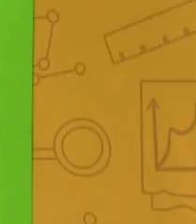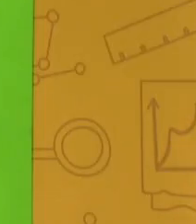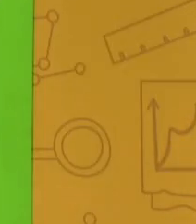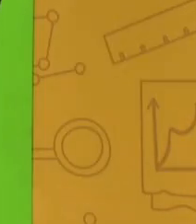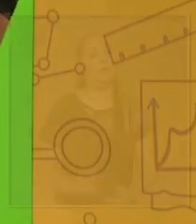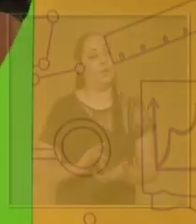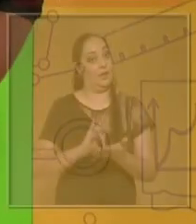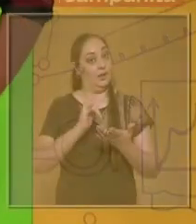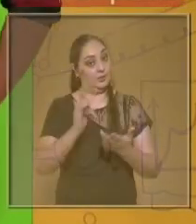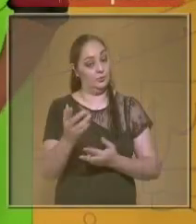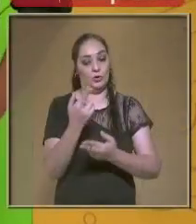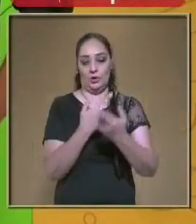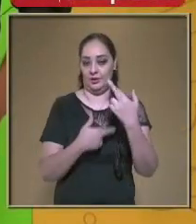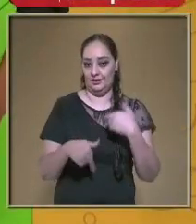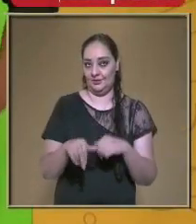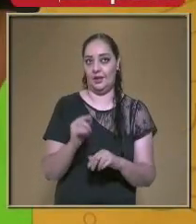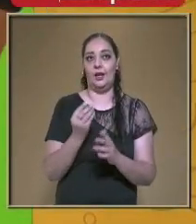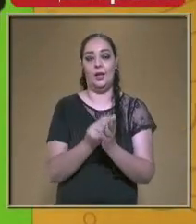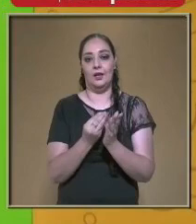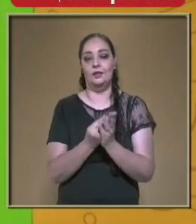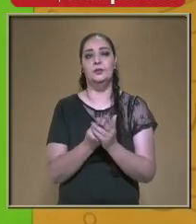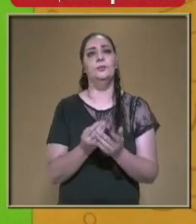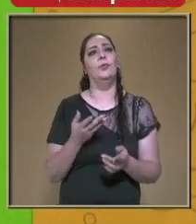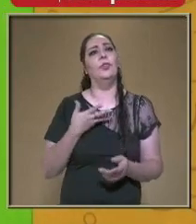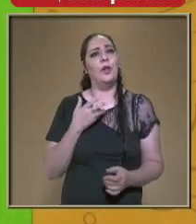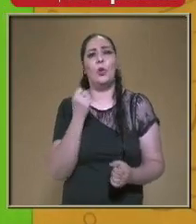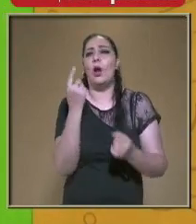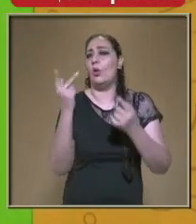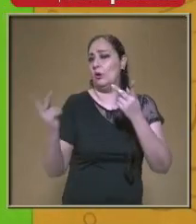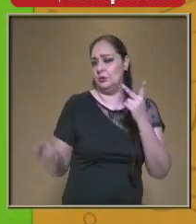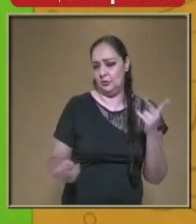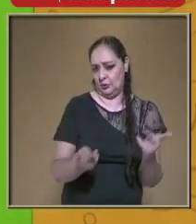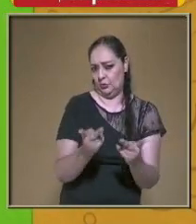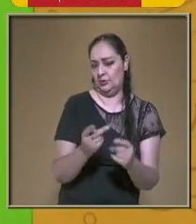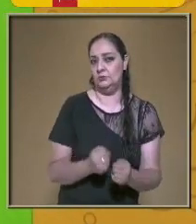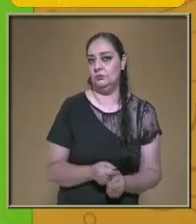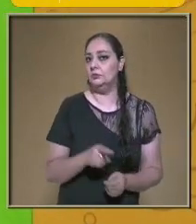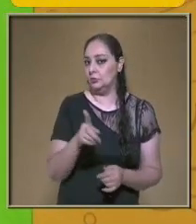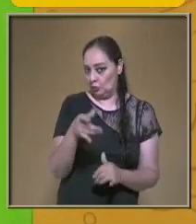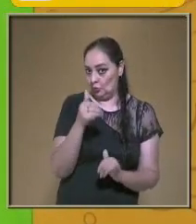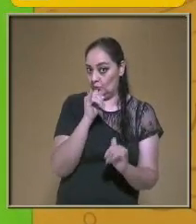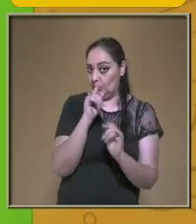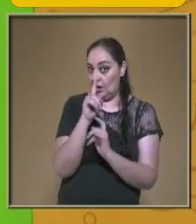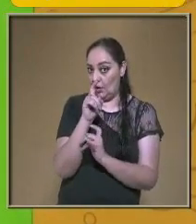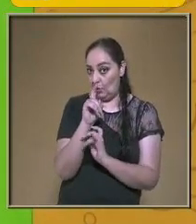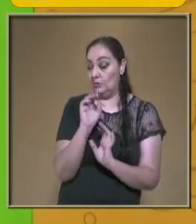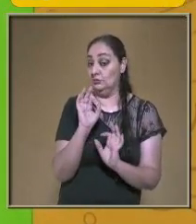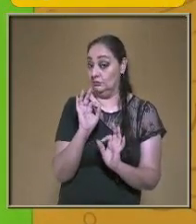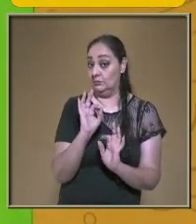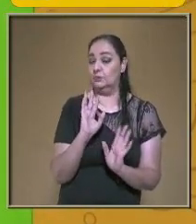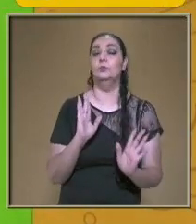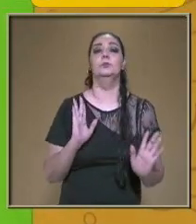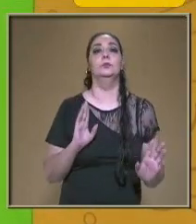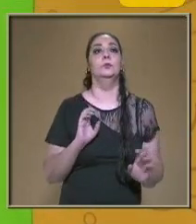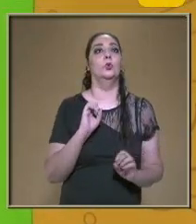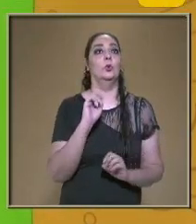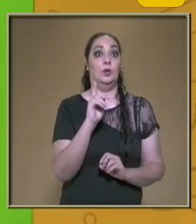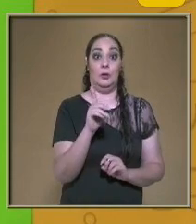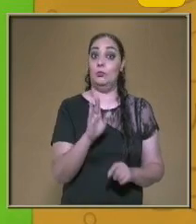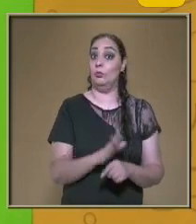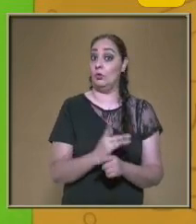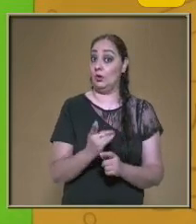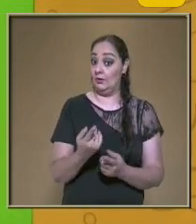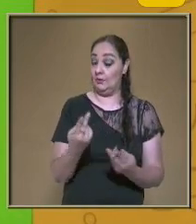Thank you for being back. Okay, I have a little question. Did you drink water, meanwhile? Good, because you're gonna need